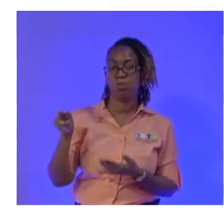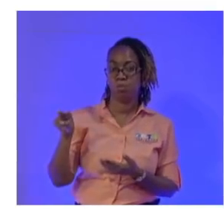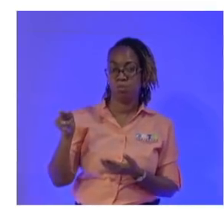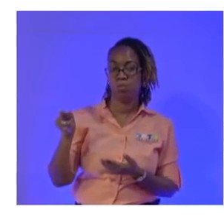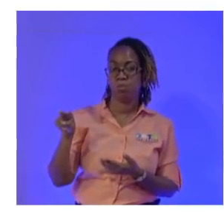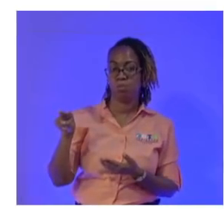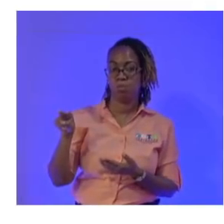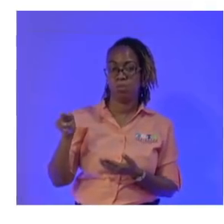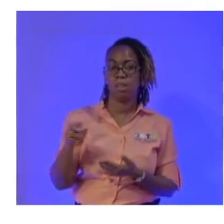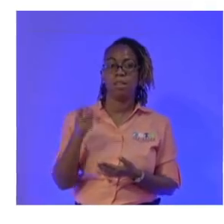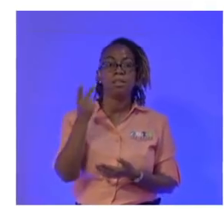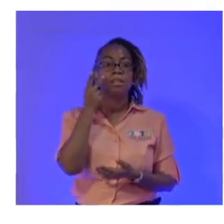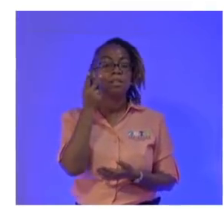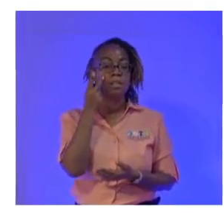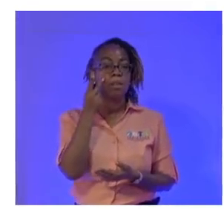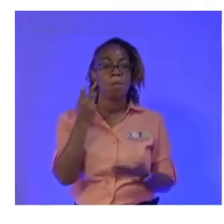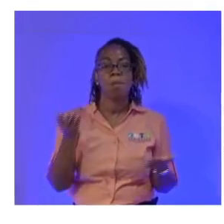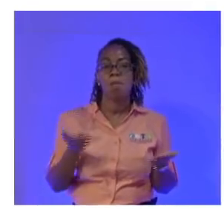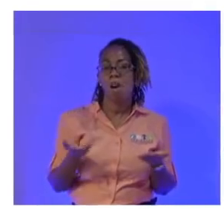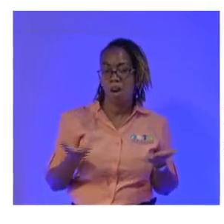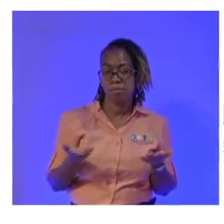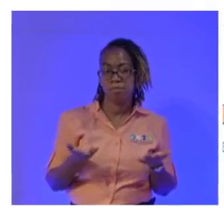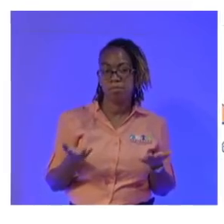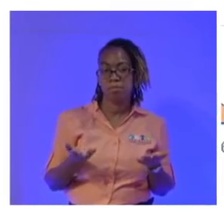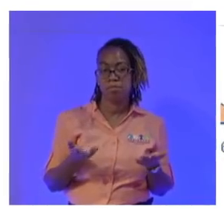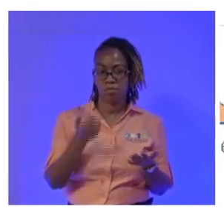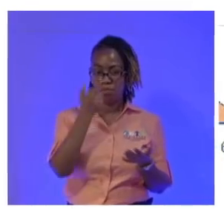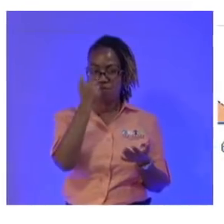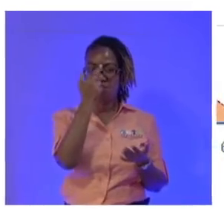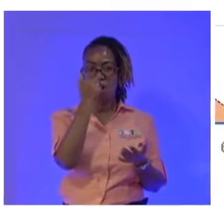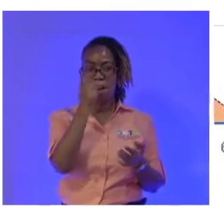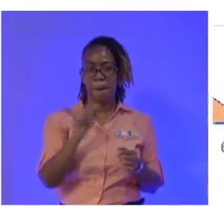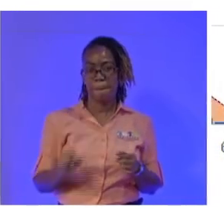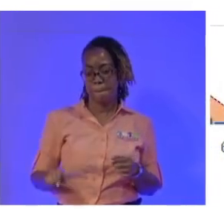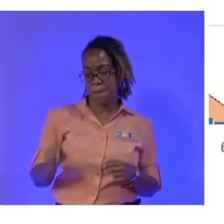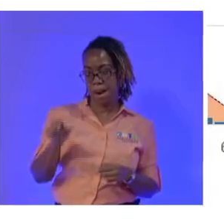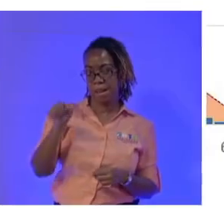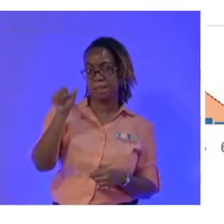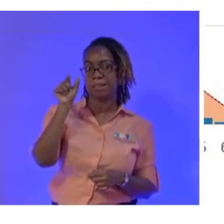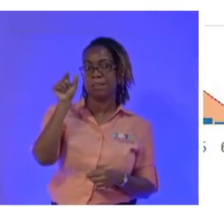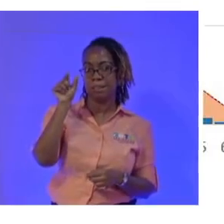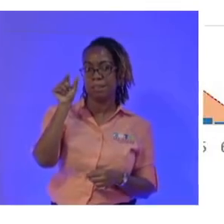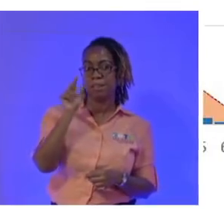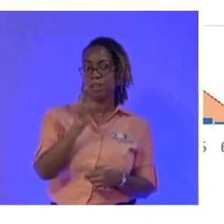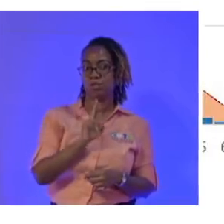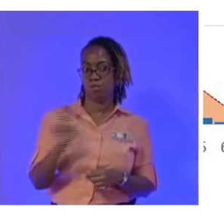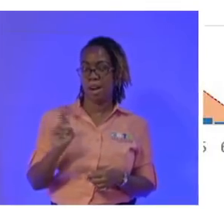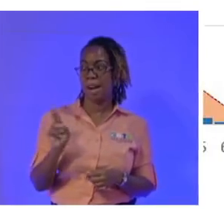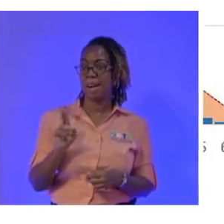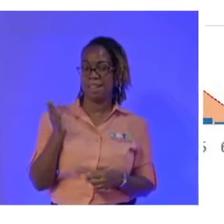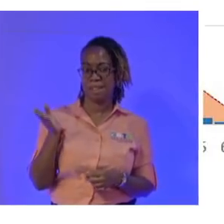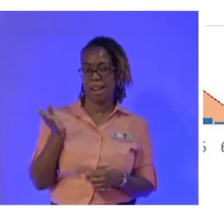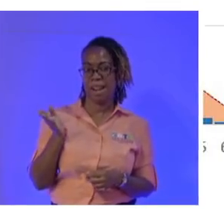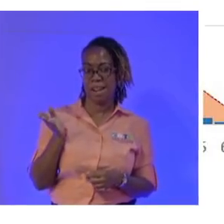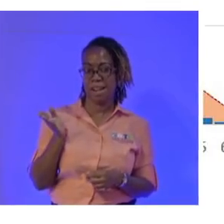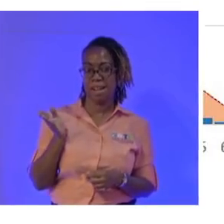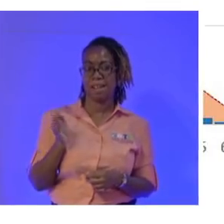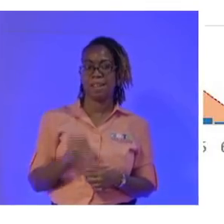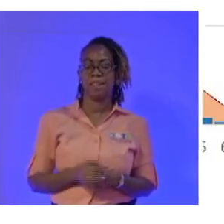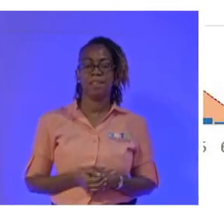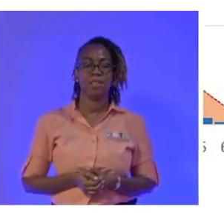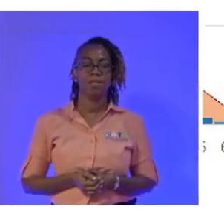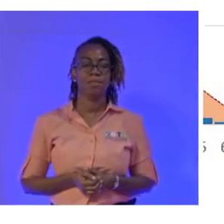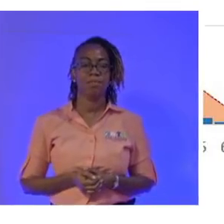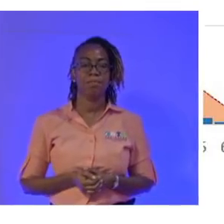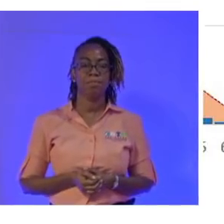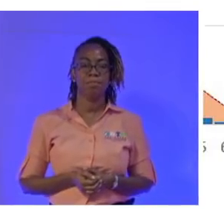we see is that the red bars, which are the ones just to the right side of the graphic, are those